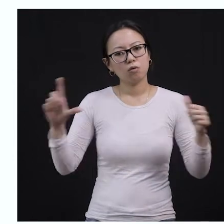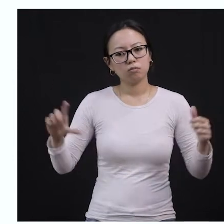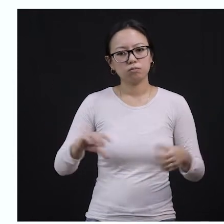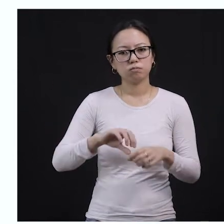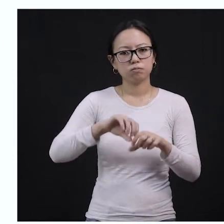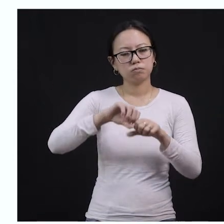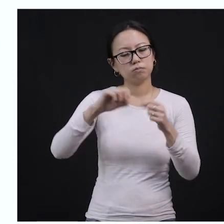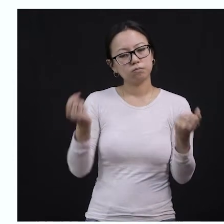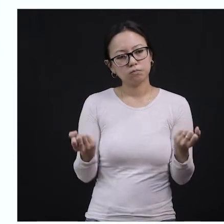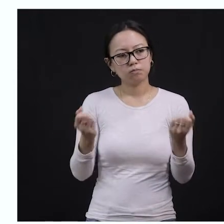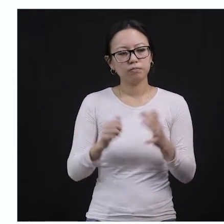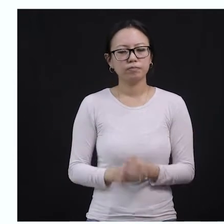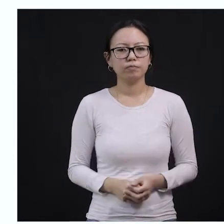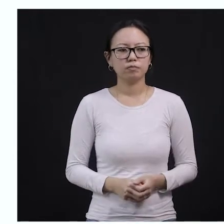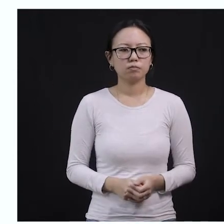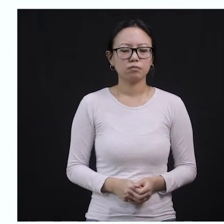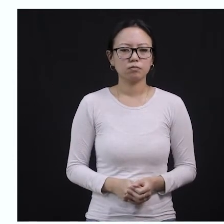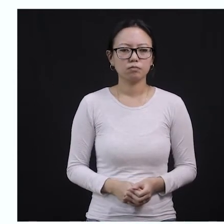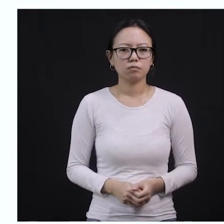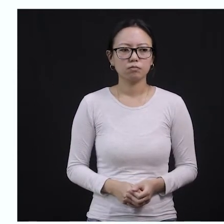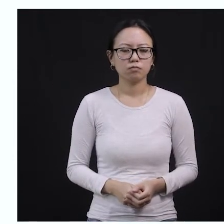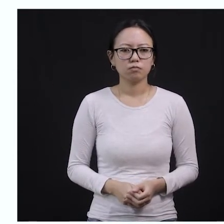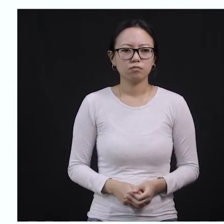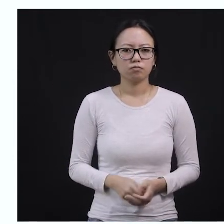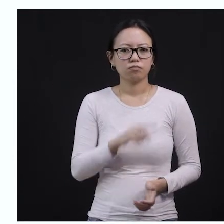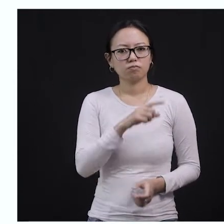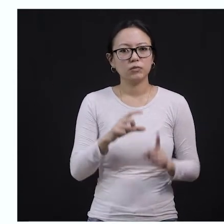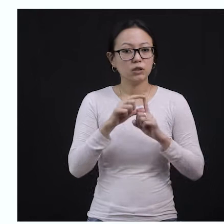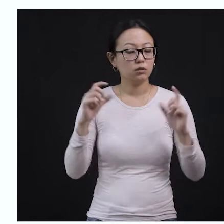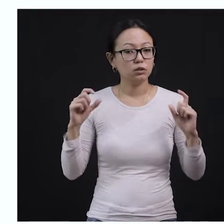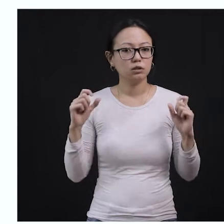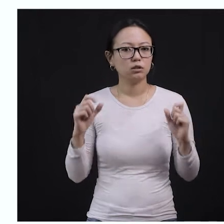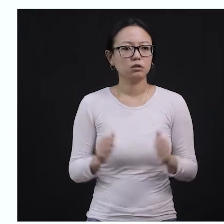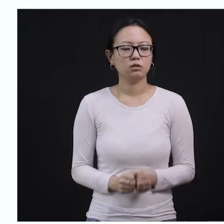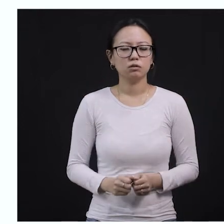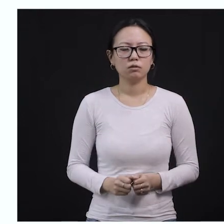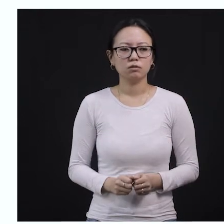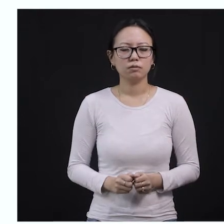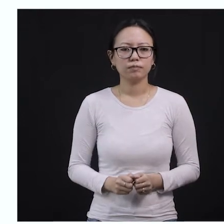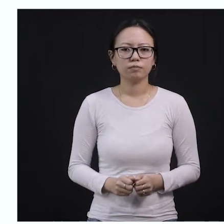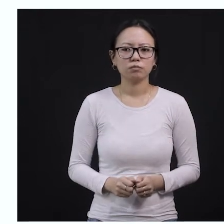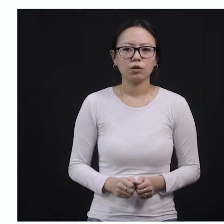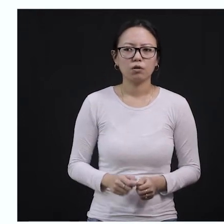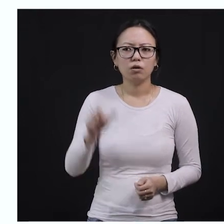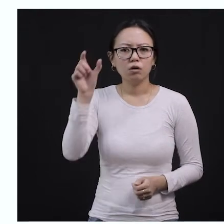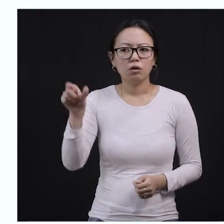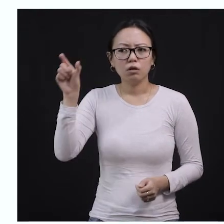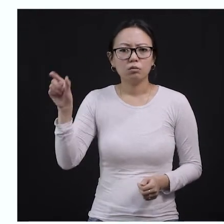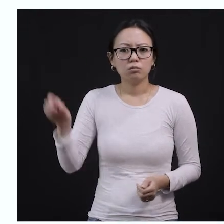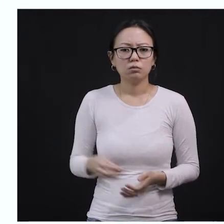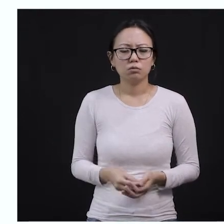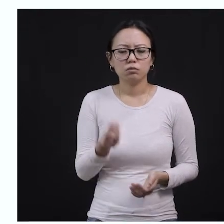killed people, okay? So these cases could also become very dangerous, all right? And there are people who are living near